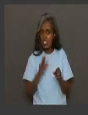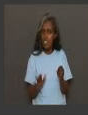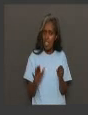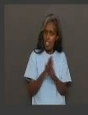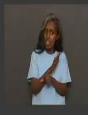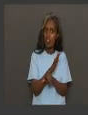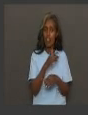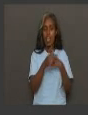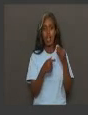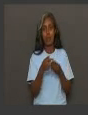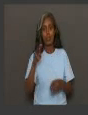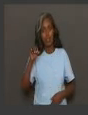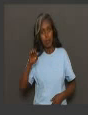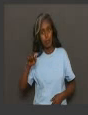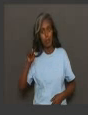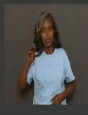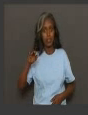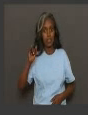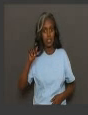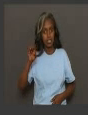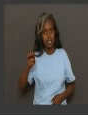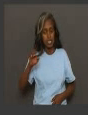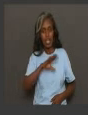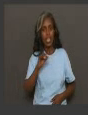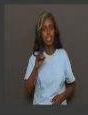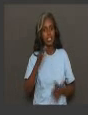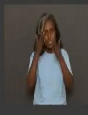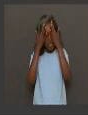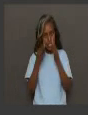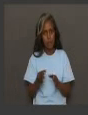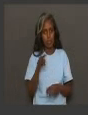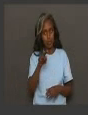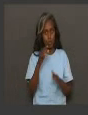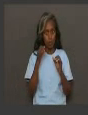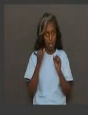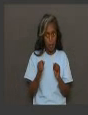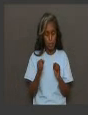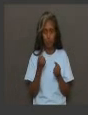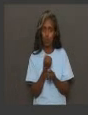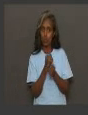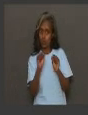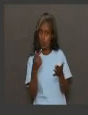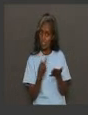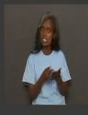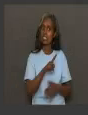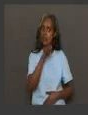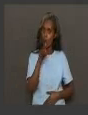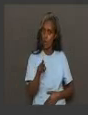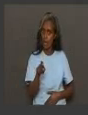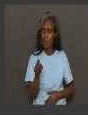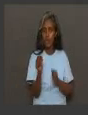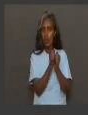about matrices and determinants that you will be able to solve this problem